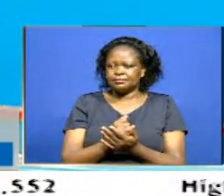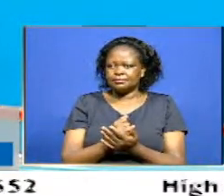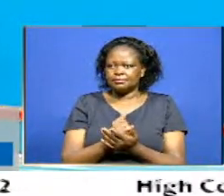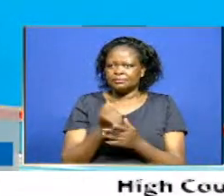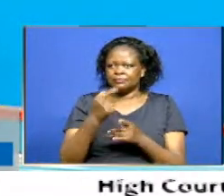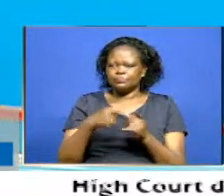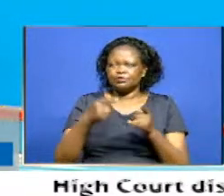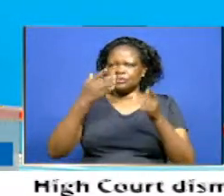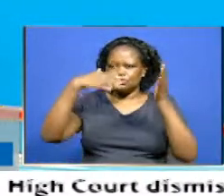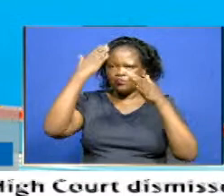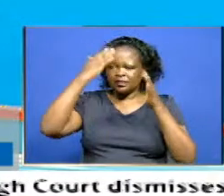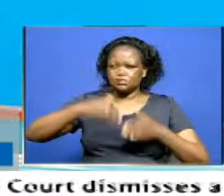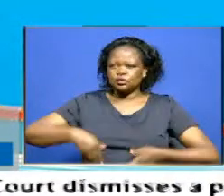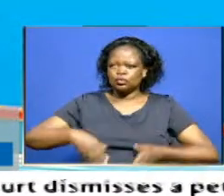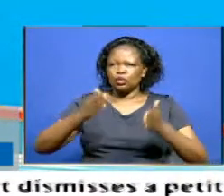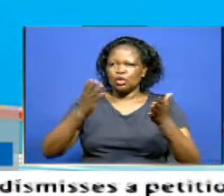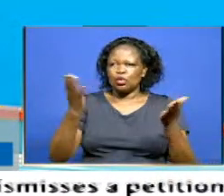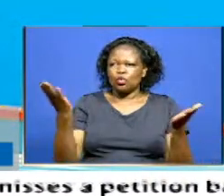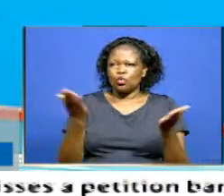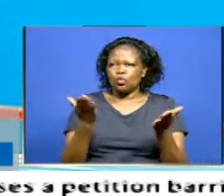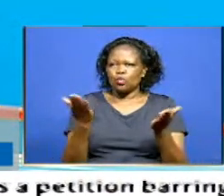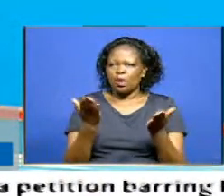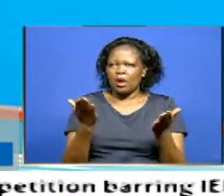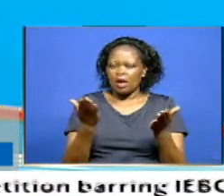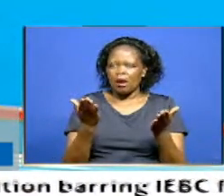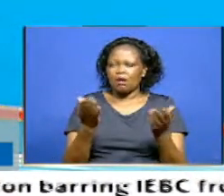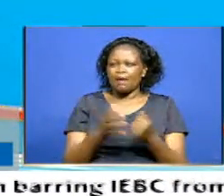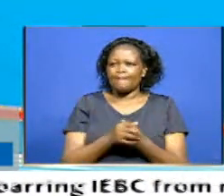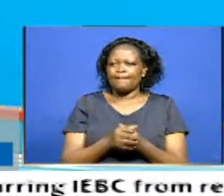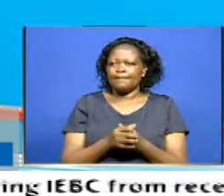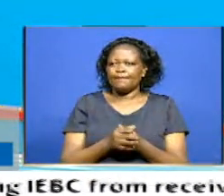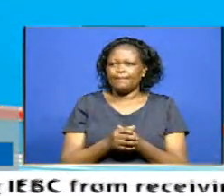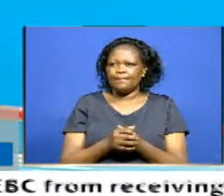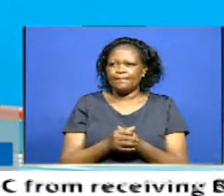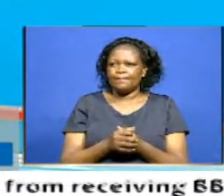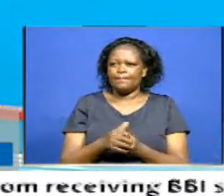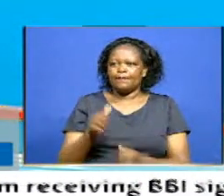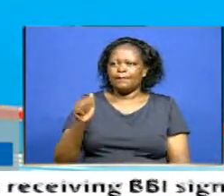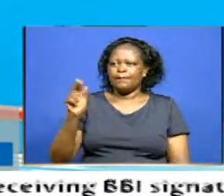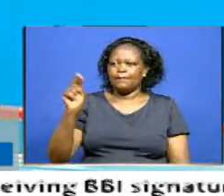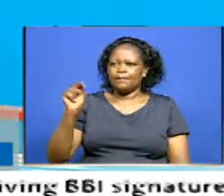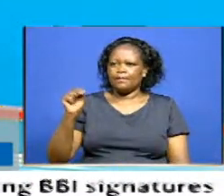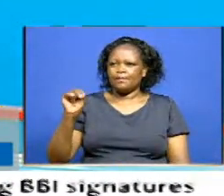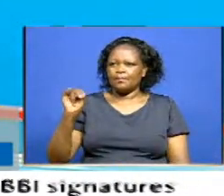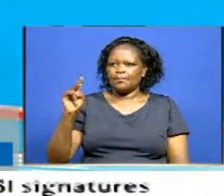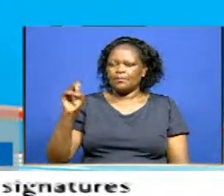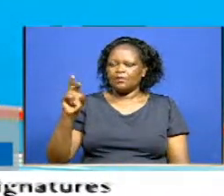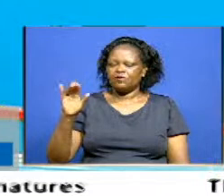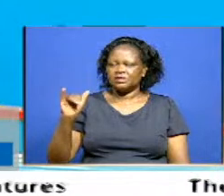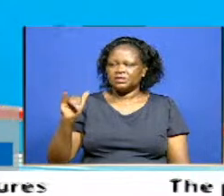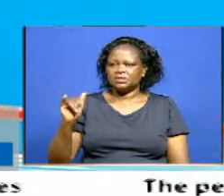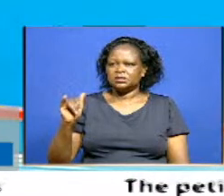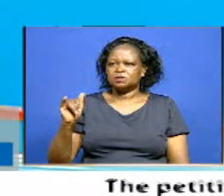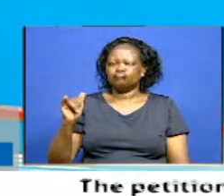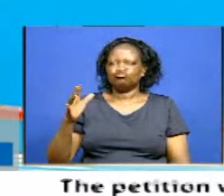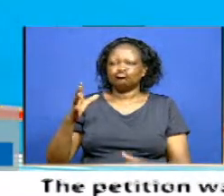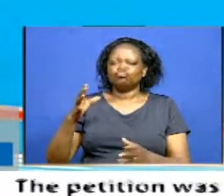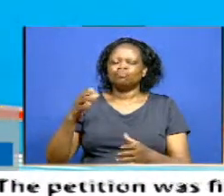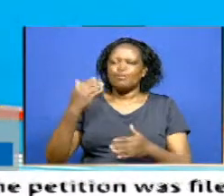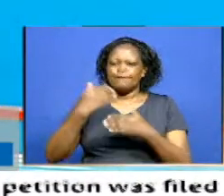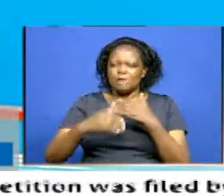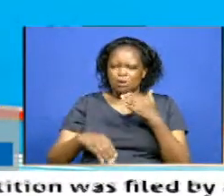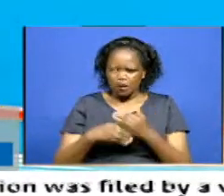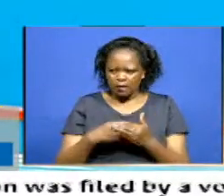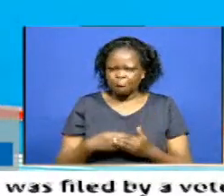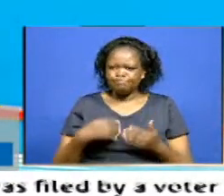University Way at the famous building of Anniversary Towers. This is where they're expected to present